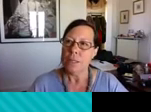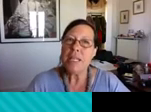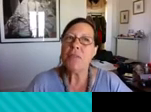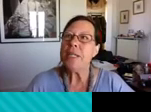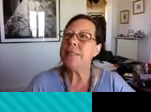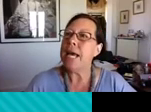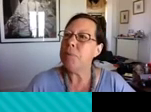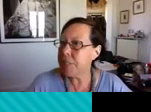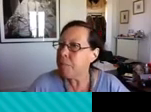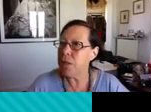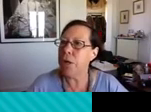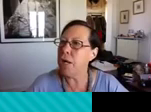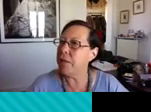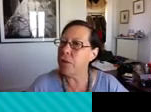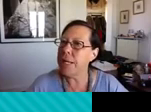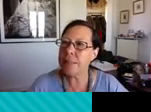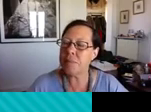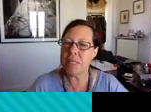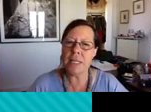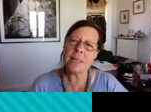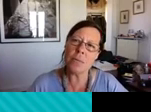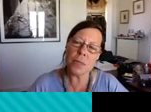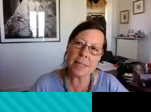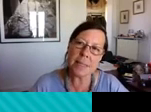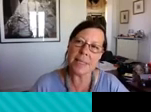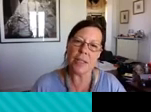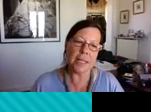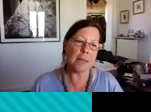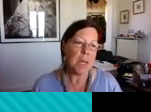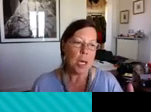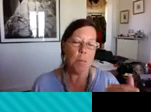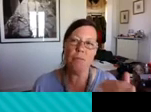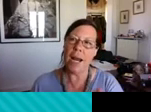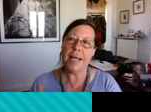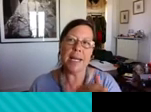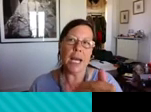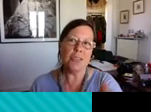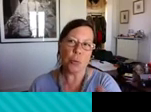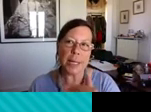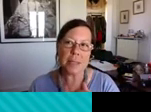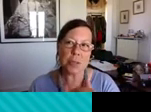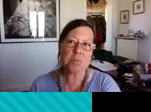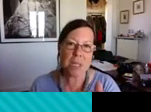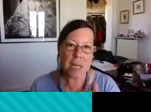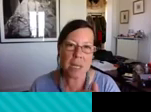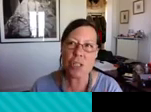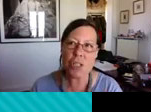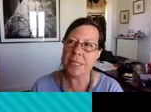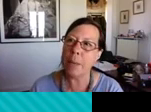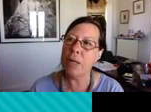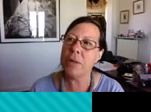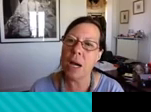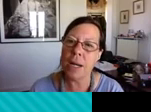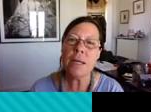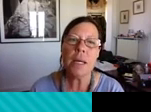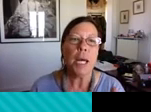Let me give you an example of something going on in the US. It doesn't necessarily provide any kind of direct connection with what's